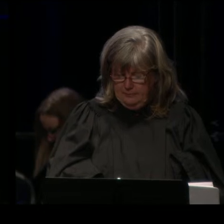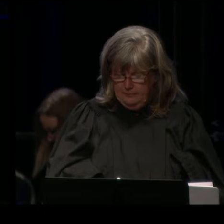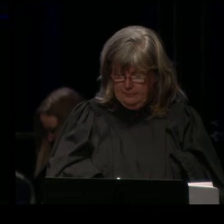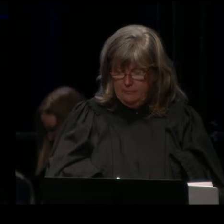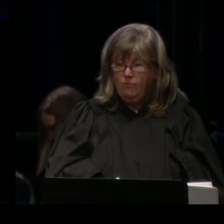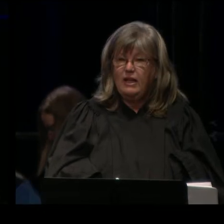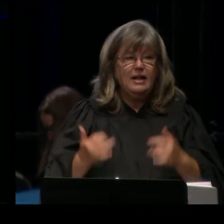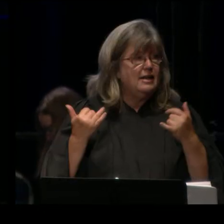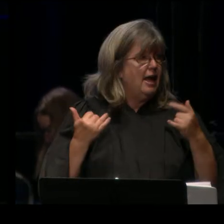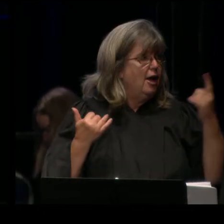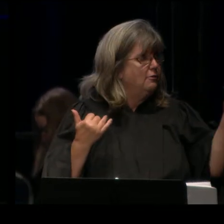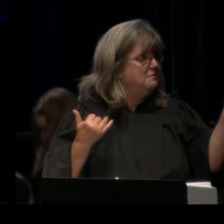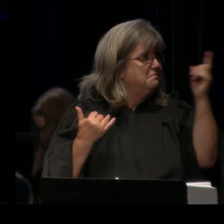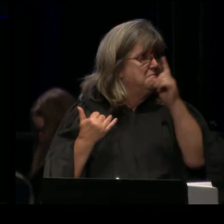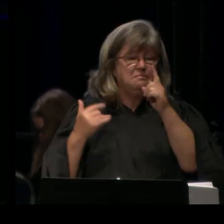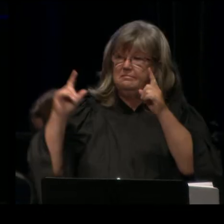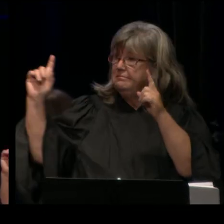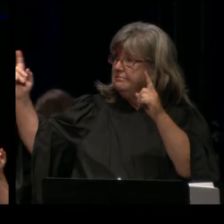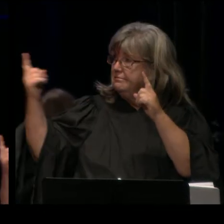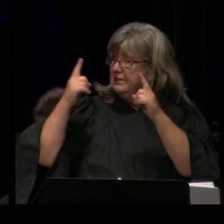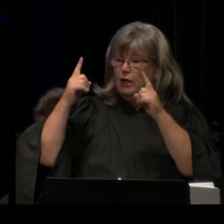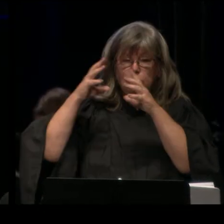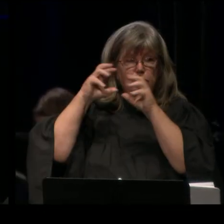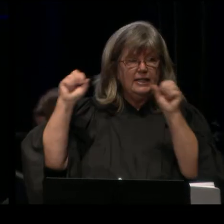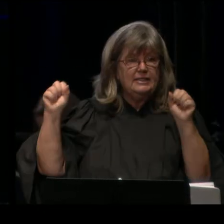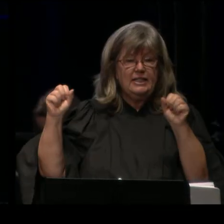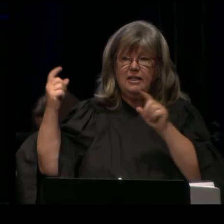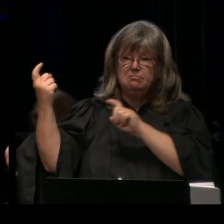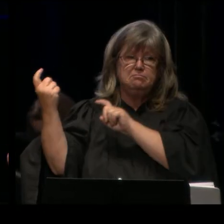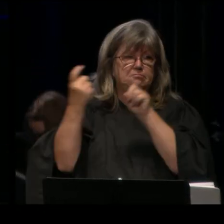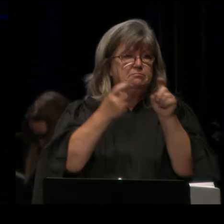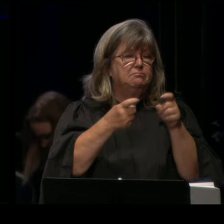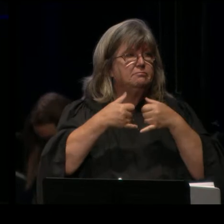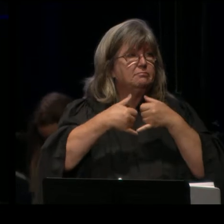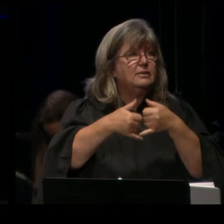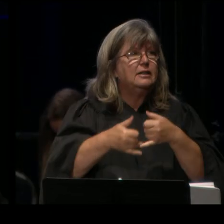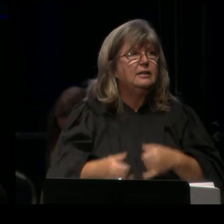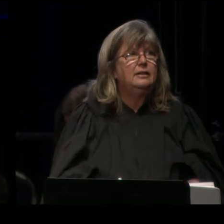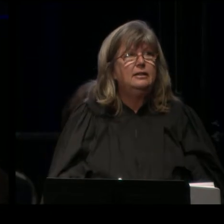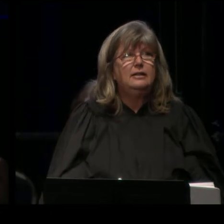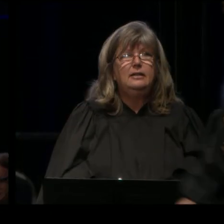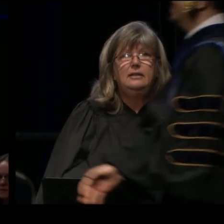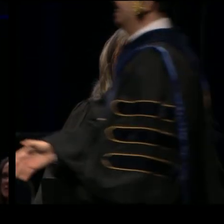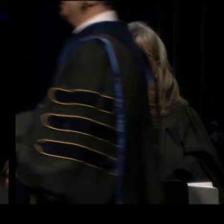I'd like to ask Reza and President Lashmi to please come forward for the presentation of the award.